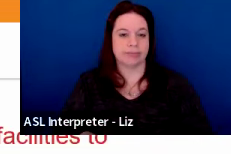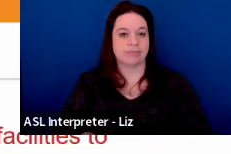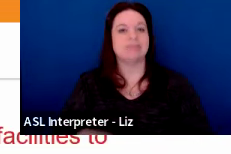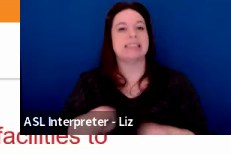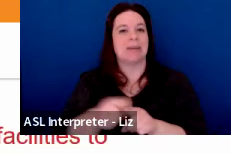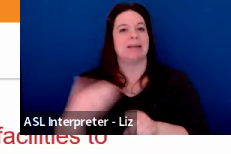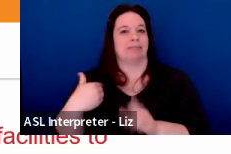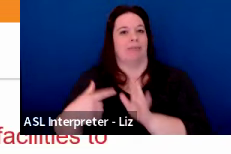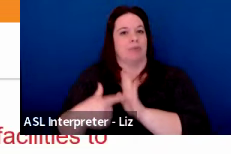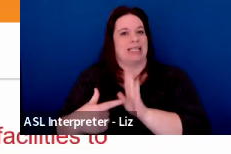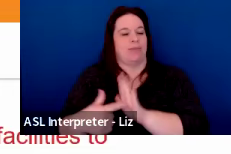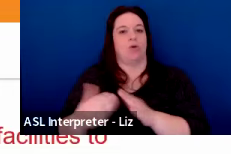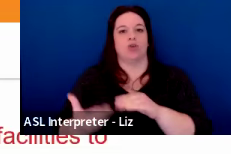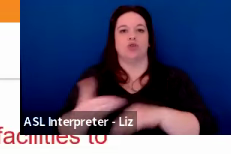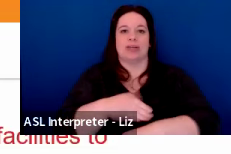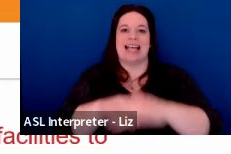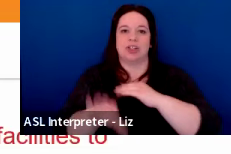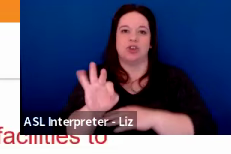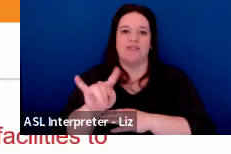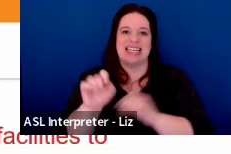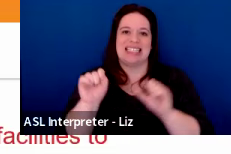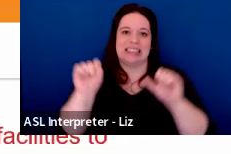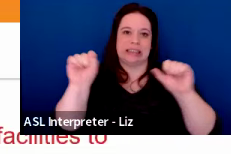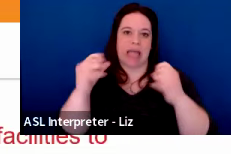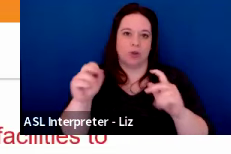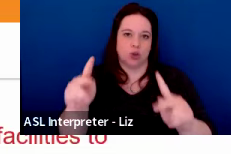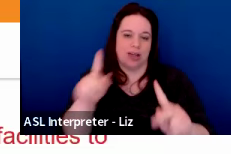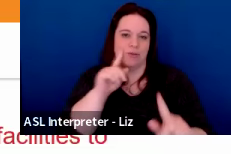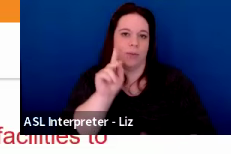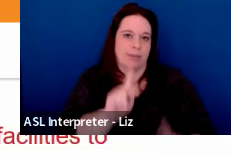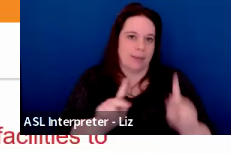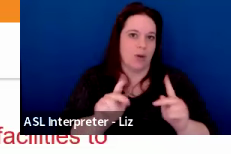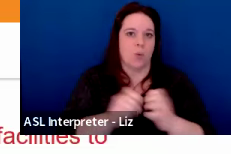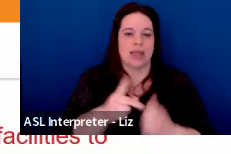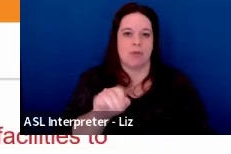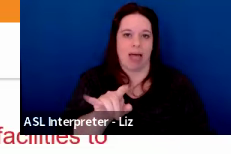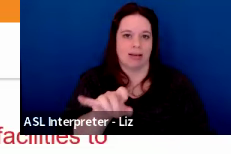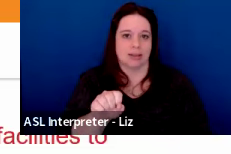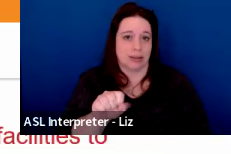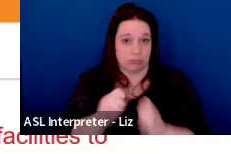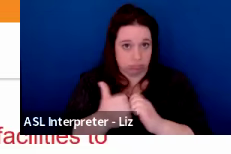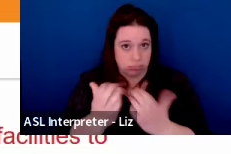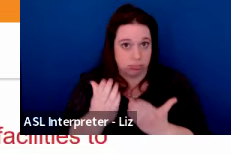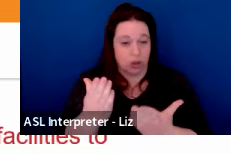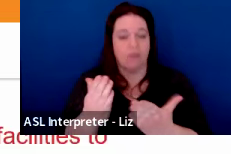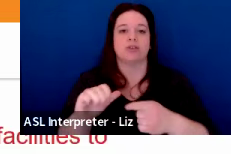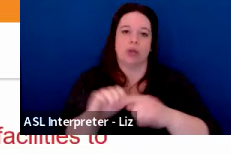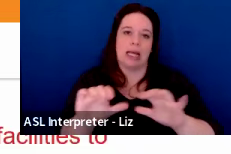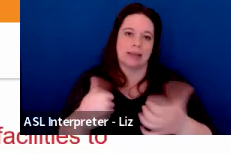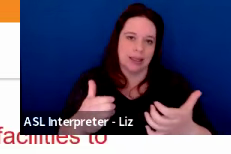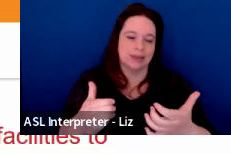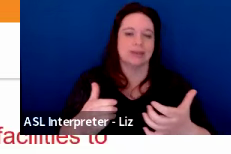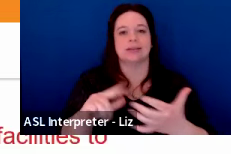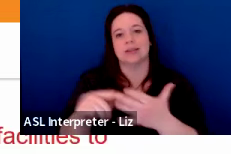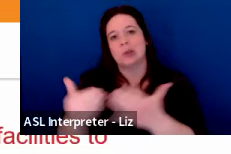want to increase access to fitness opportunities for people with paralysis by offering these training classes and